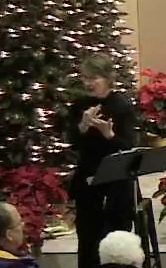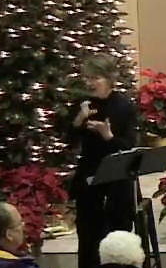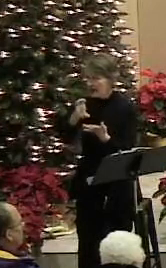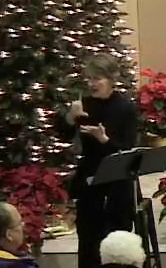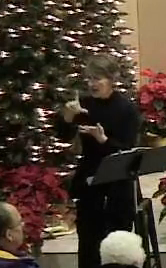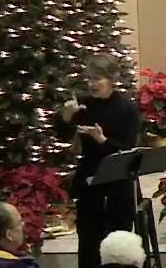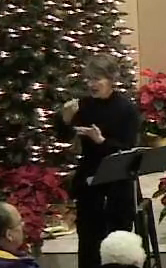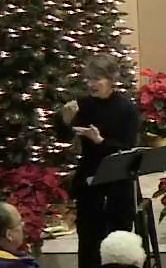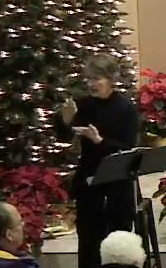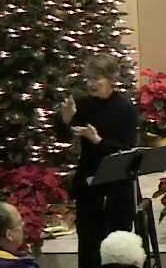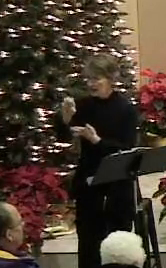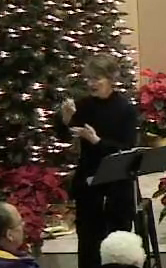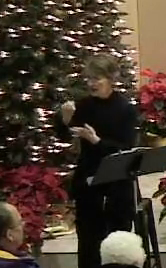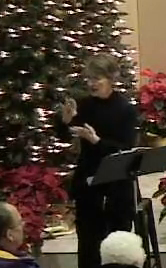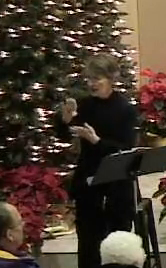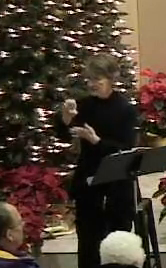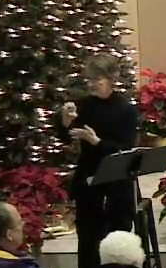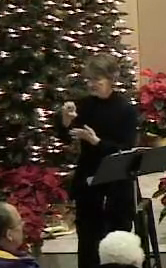Labor.